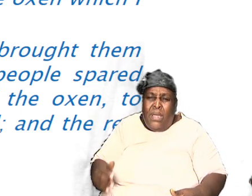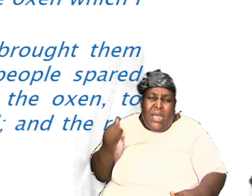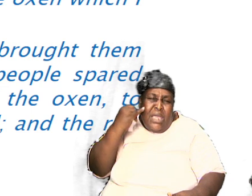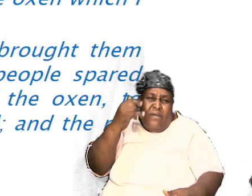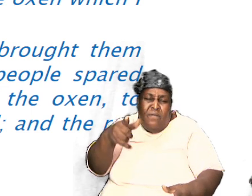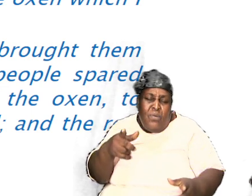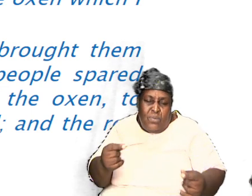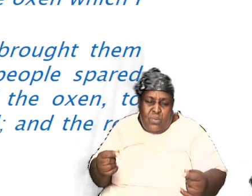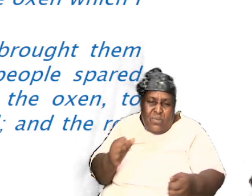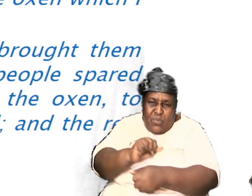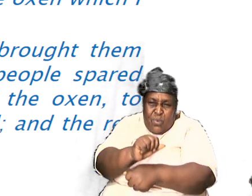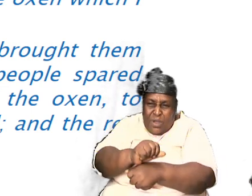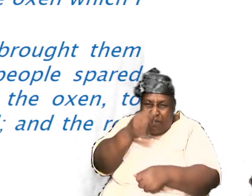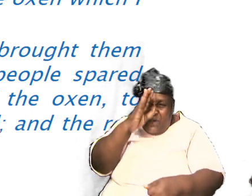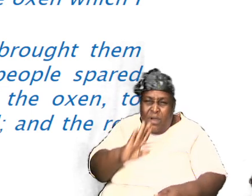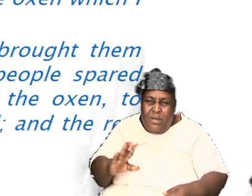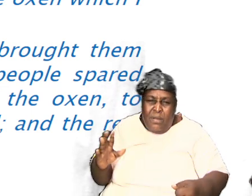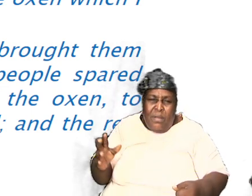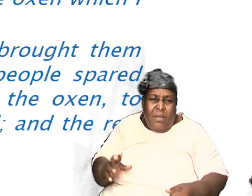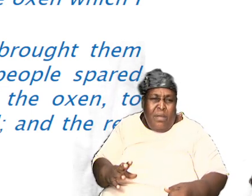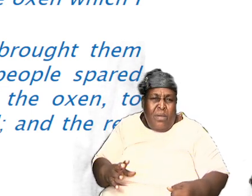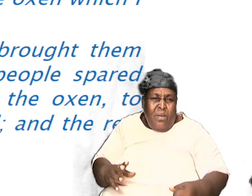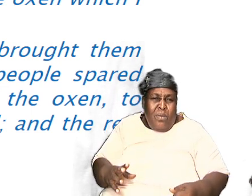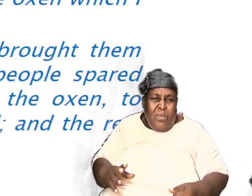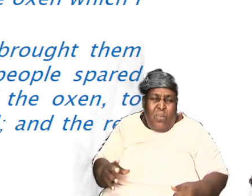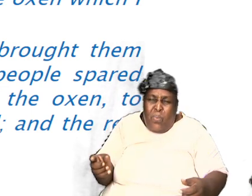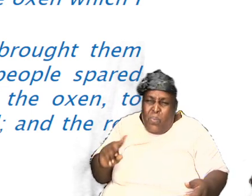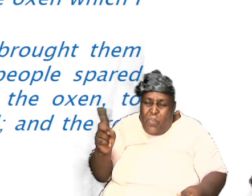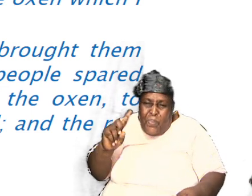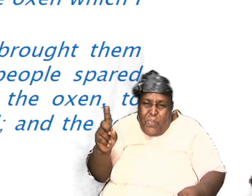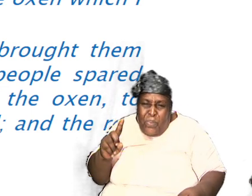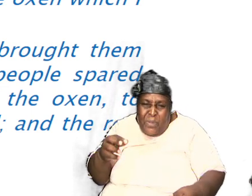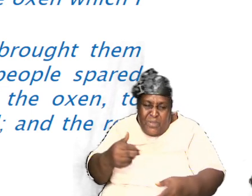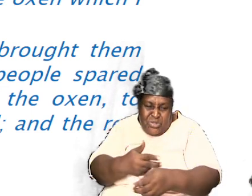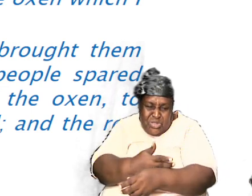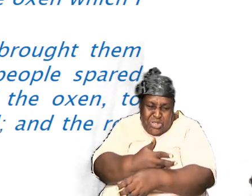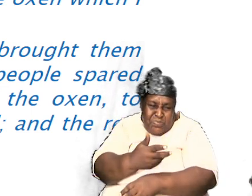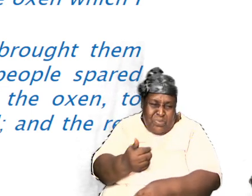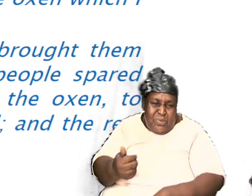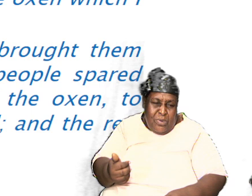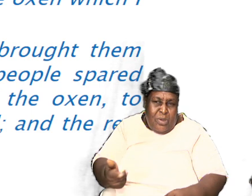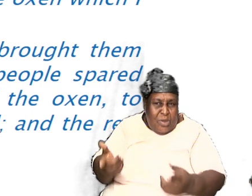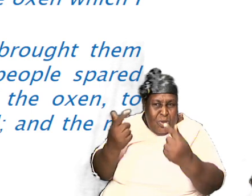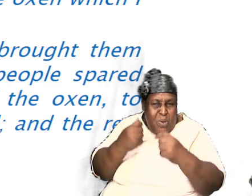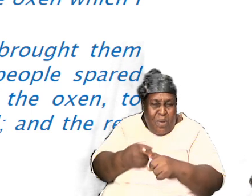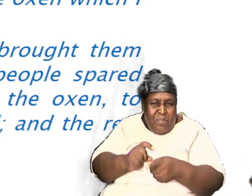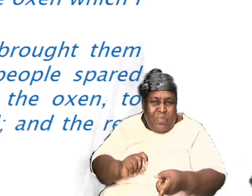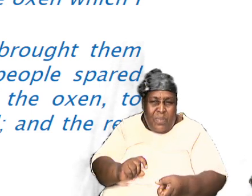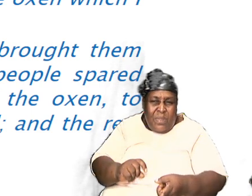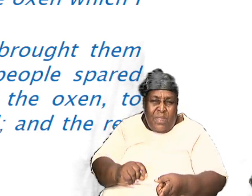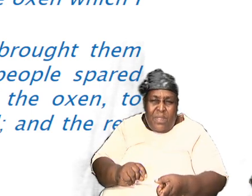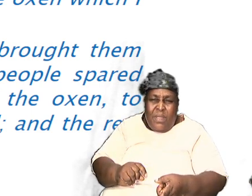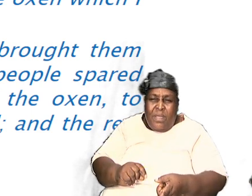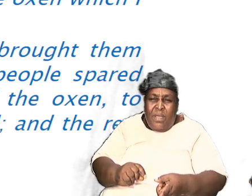of the sea in my ear, and knowing of the oxen which I hear.